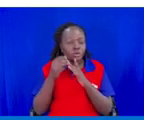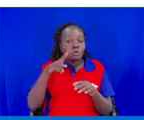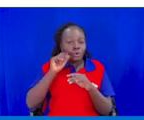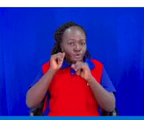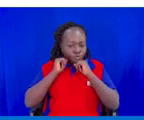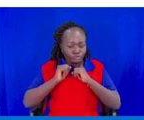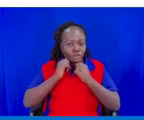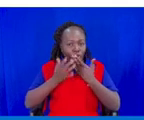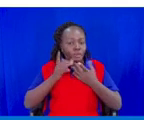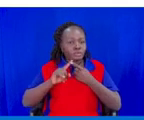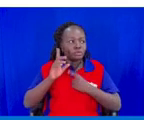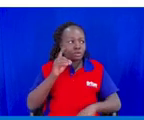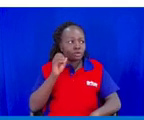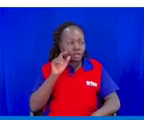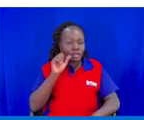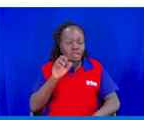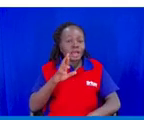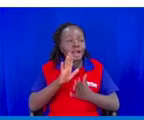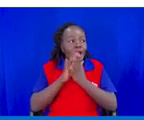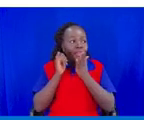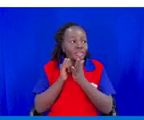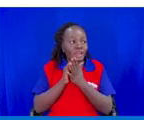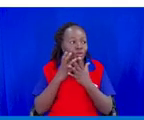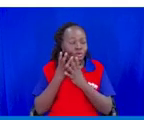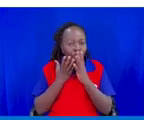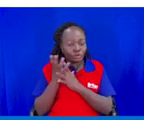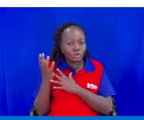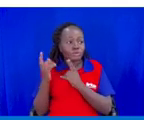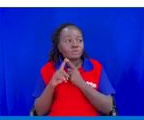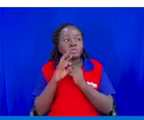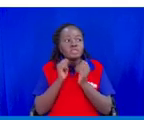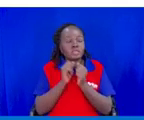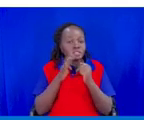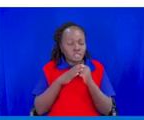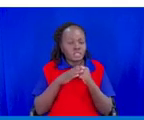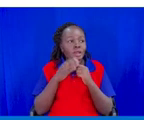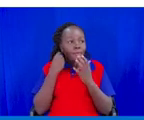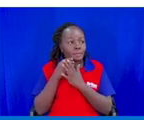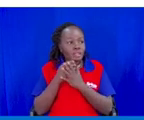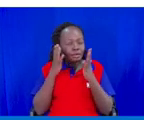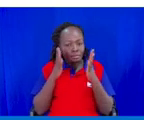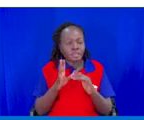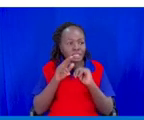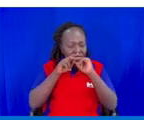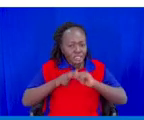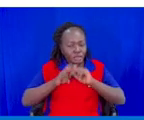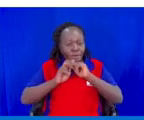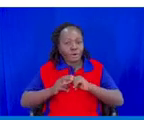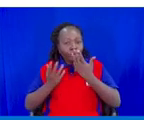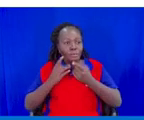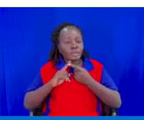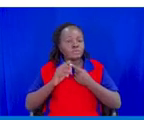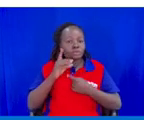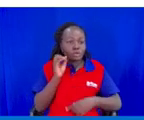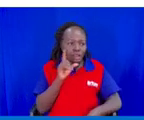as compared to the dollar, and that fed through in 2019 as well. The Kenyan shilling was also largely stable as compared to the